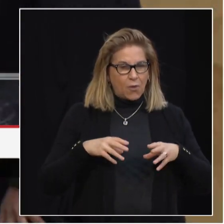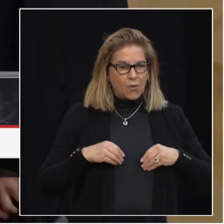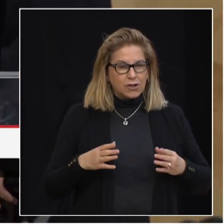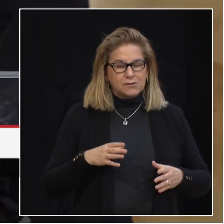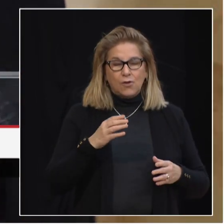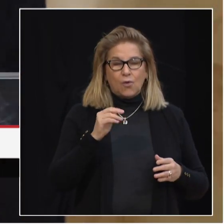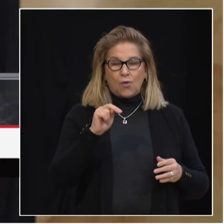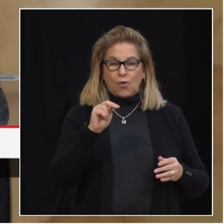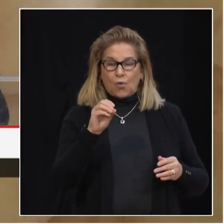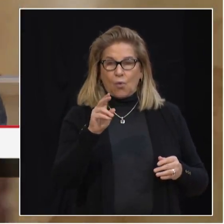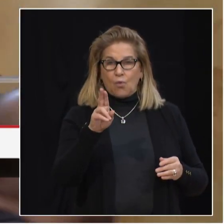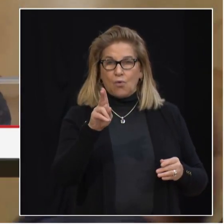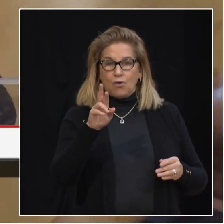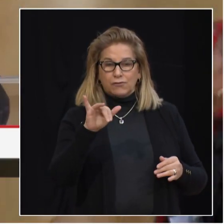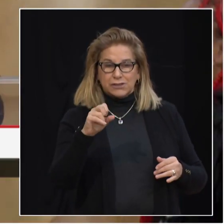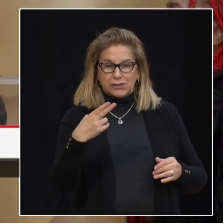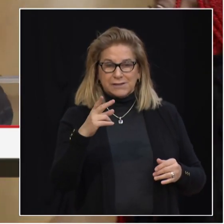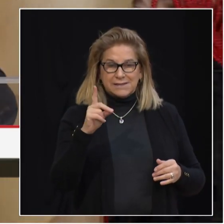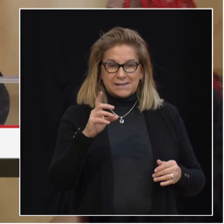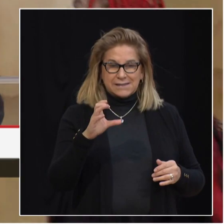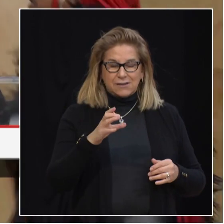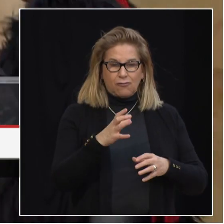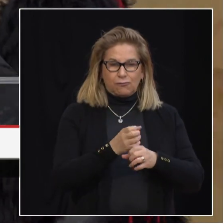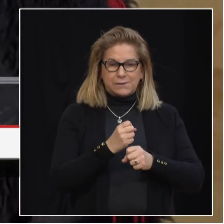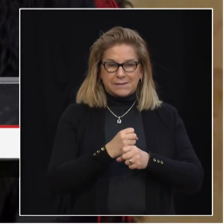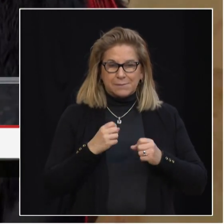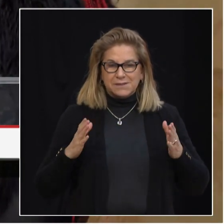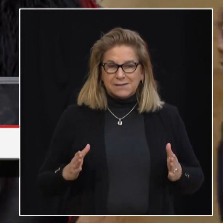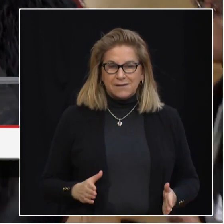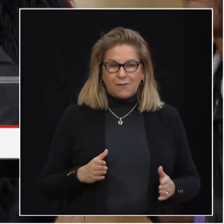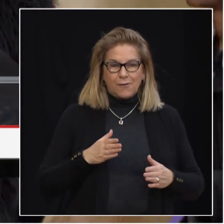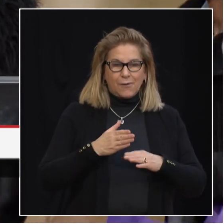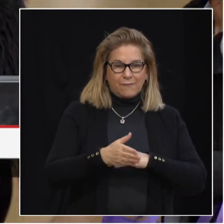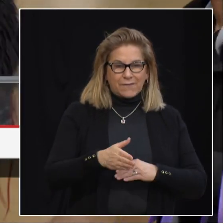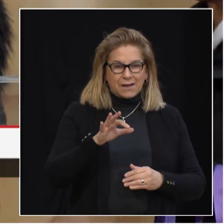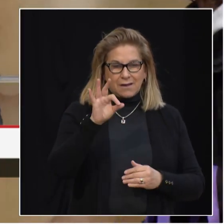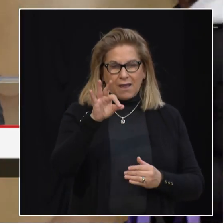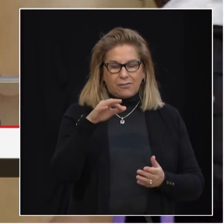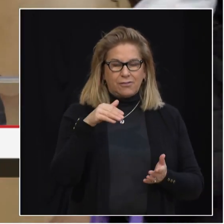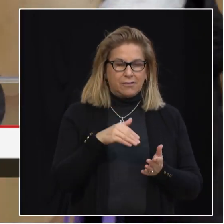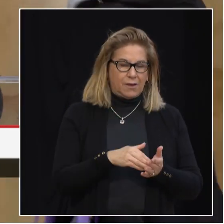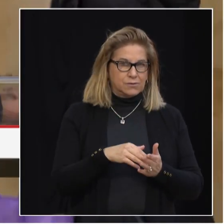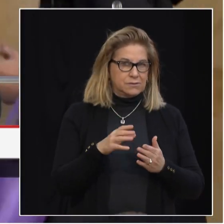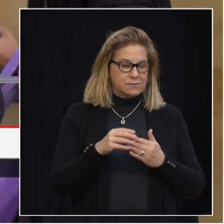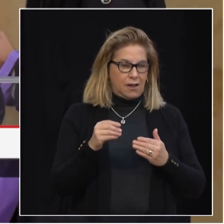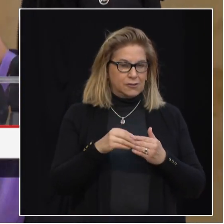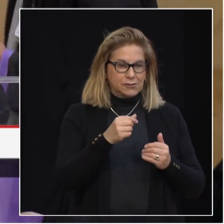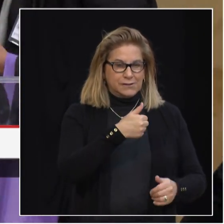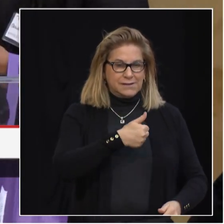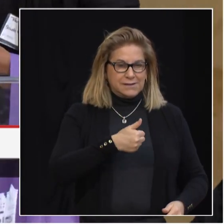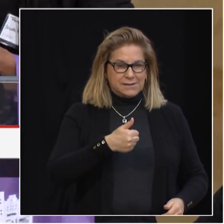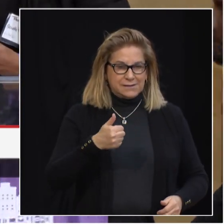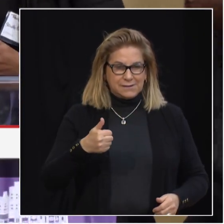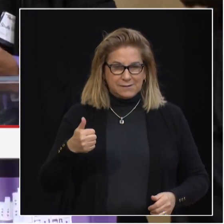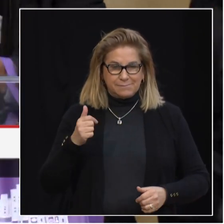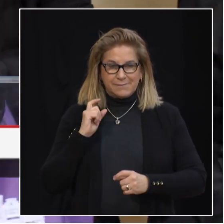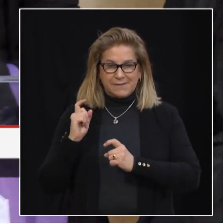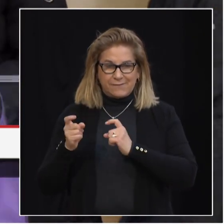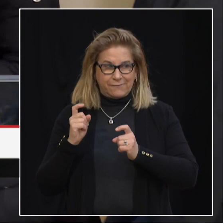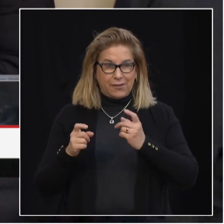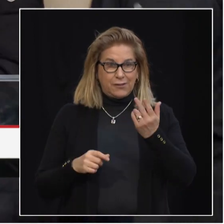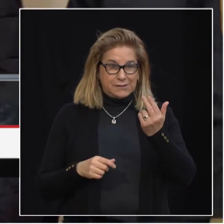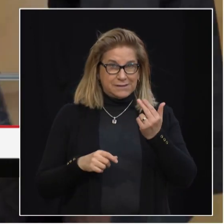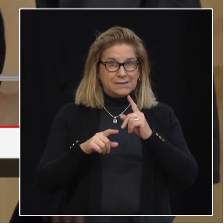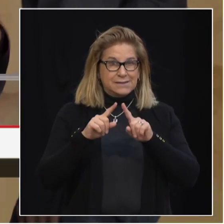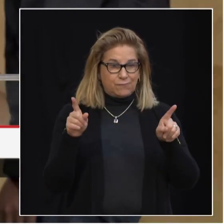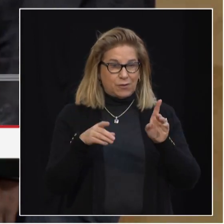Over $900,000 in grants and loans and technical assistance has been provided to 13 different businesses here